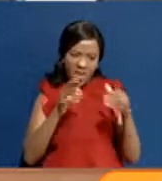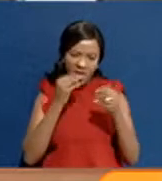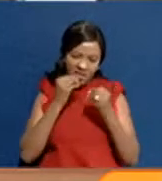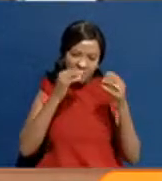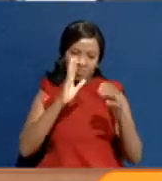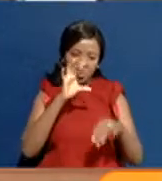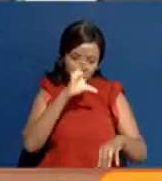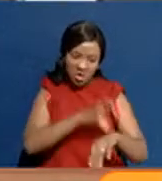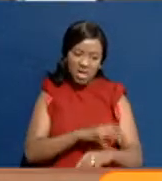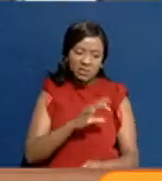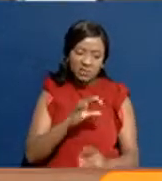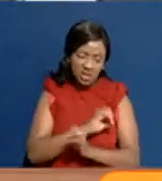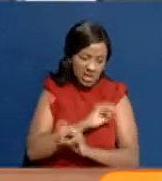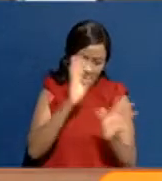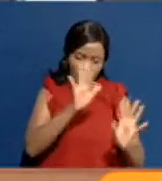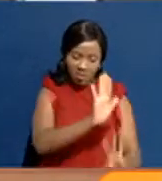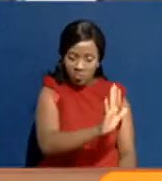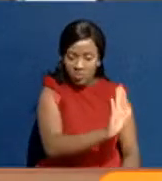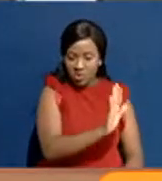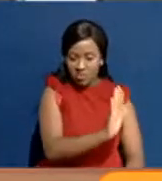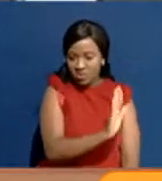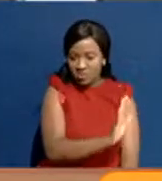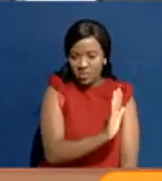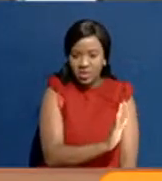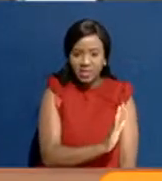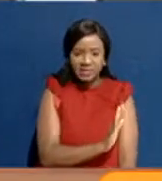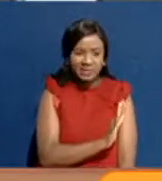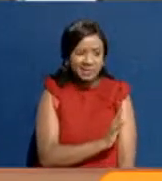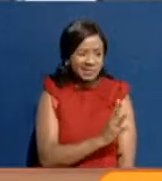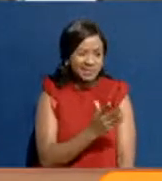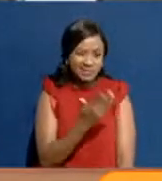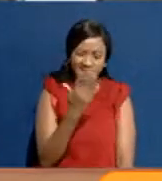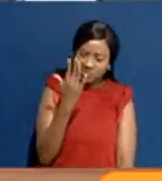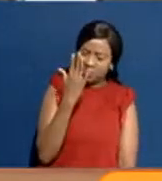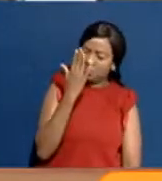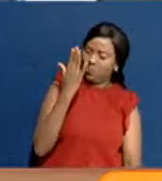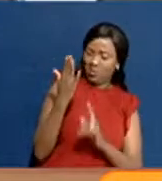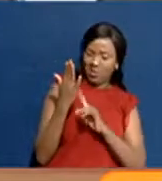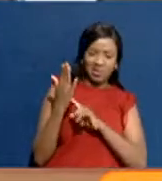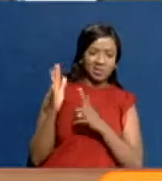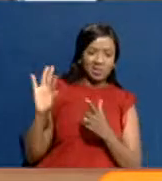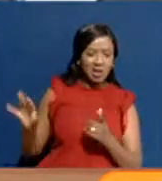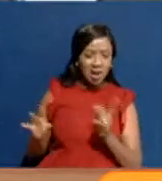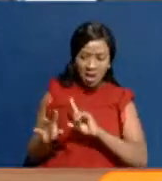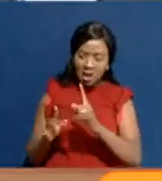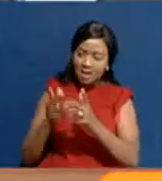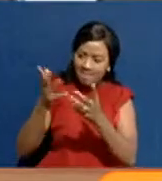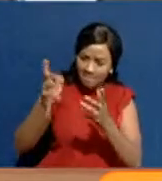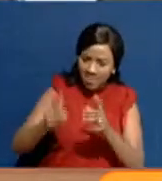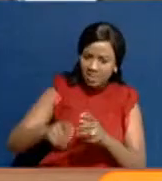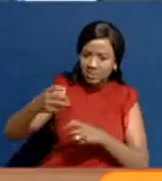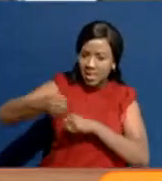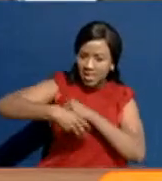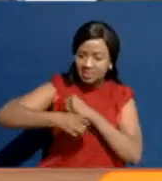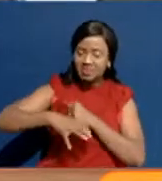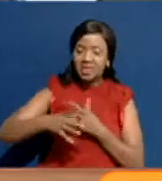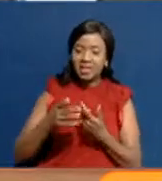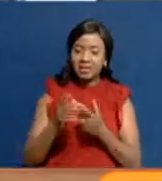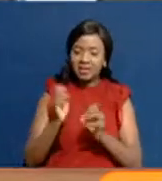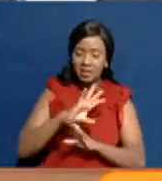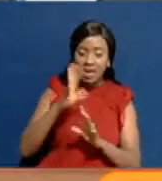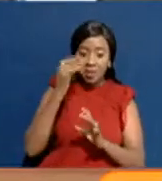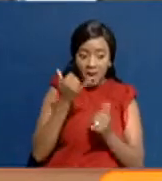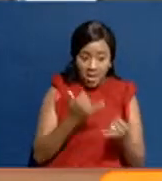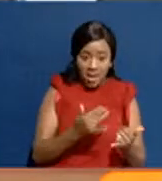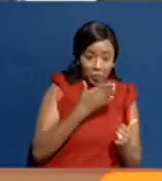nearest depot. But we should highlight that maize is the other place to watch.